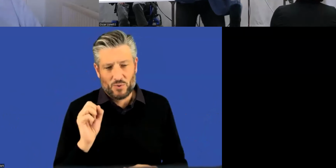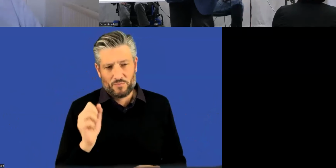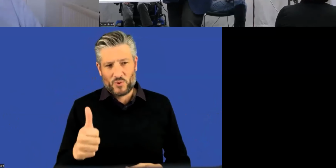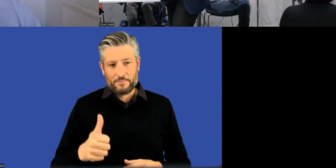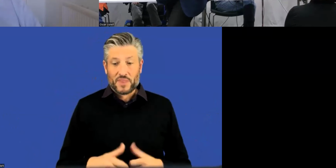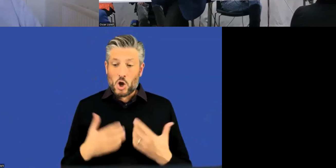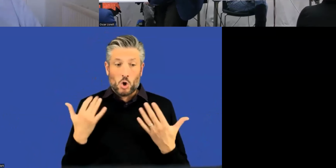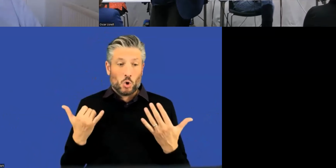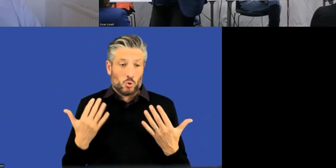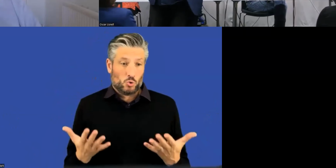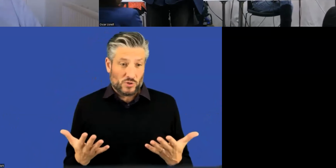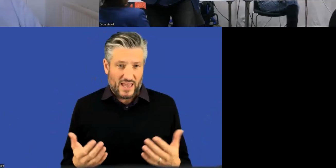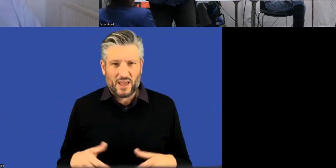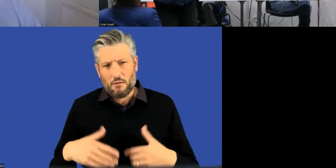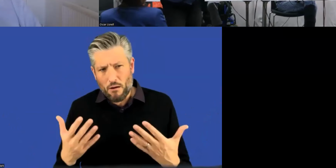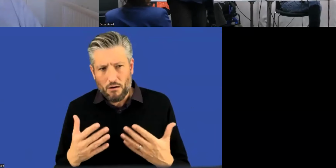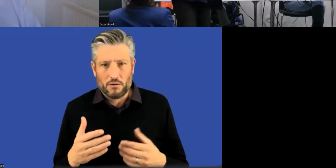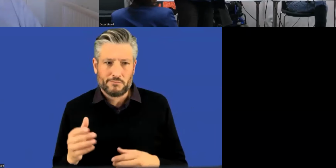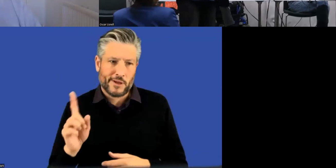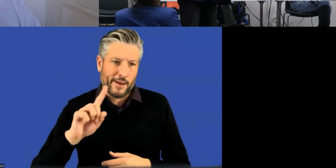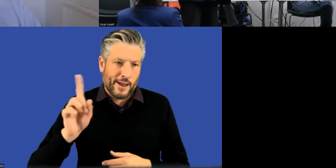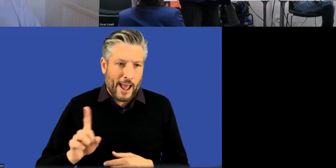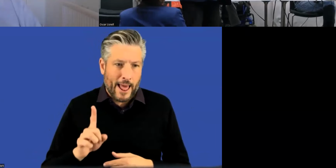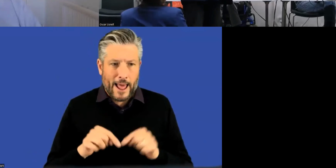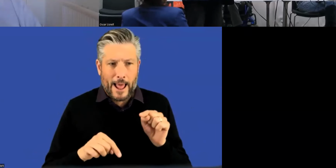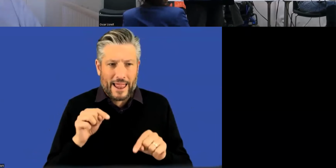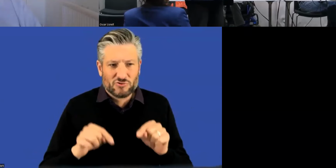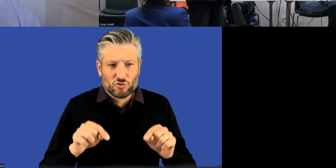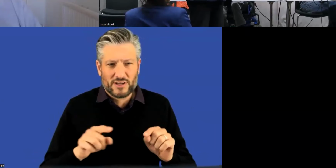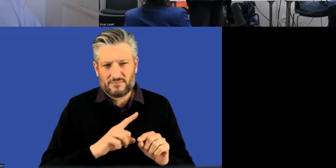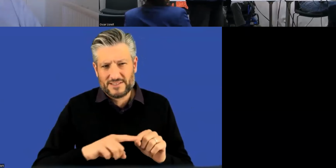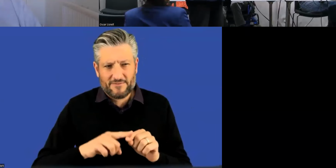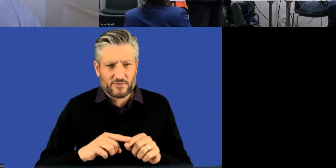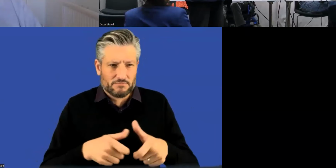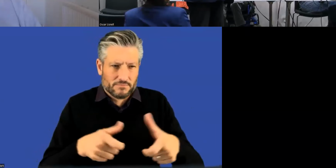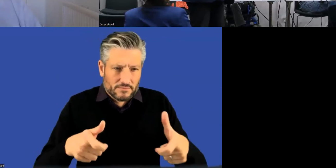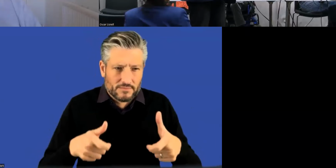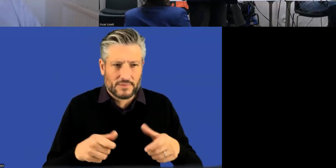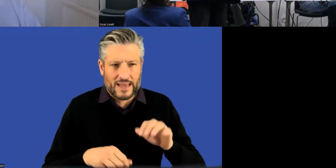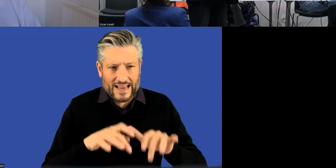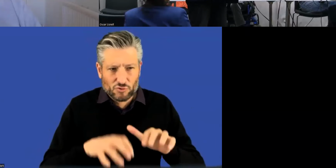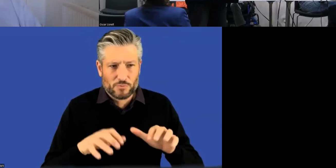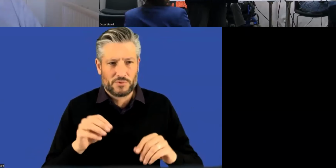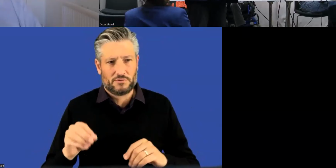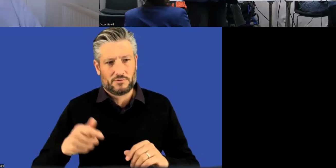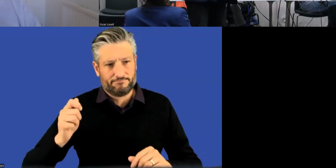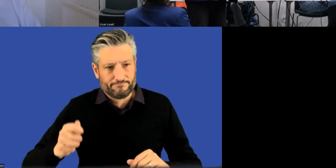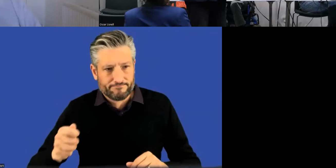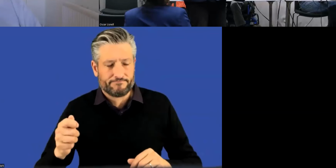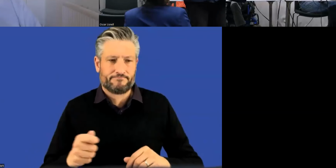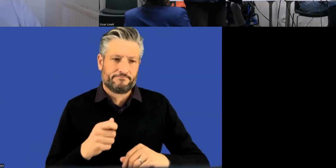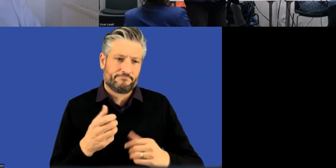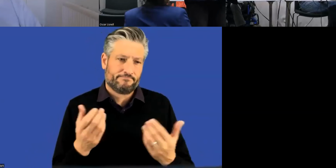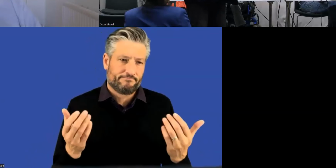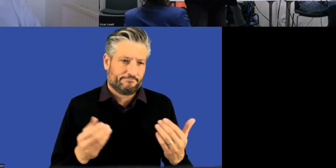with the electronic technical instruments and the co-creation platform that we're going to create to be able to co-create